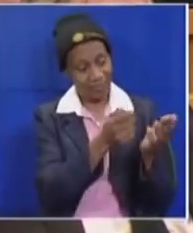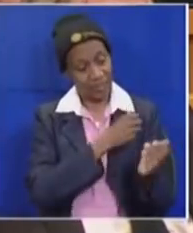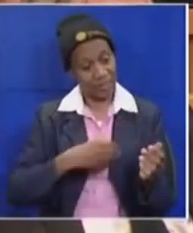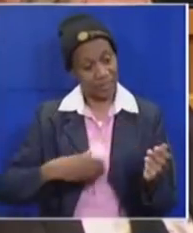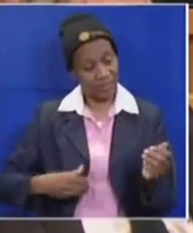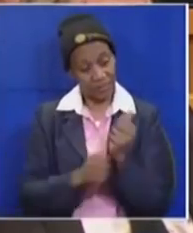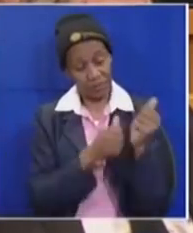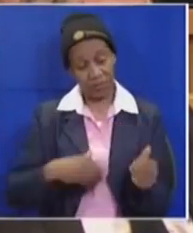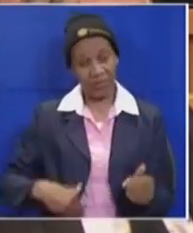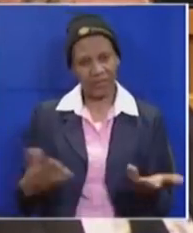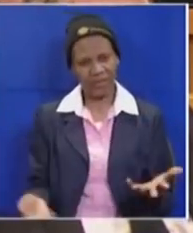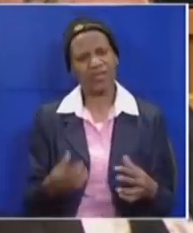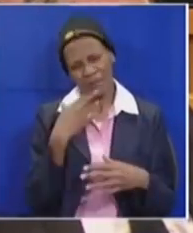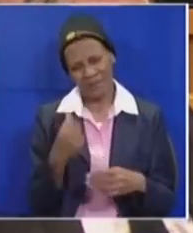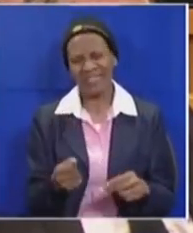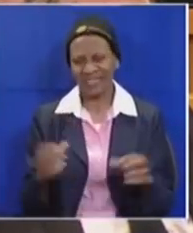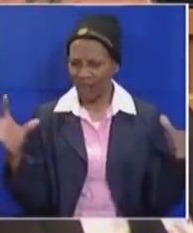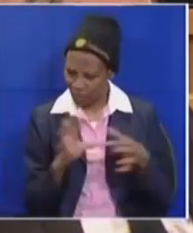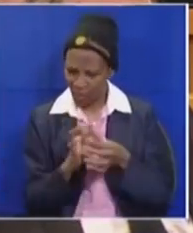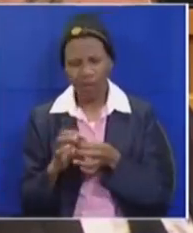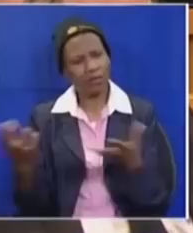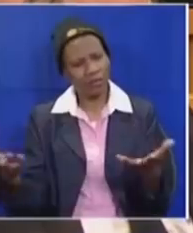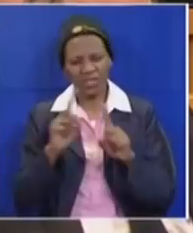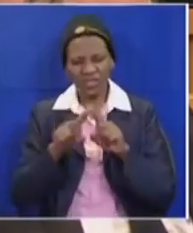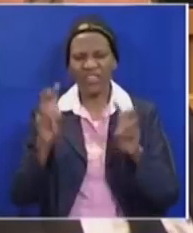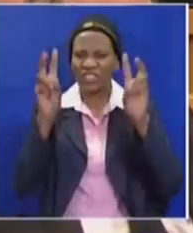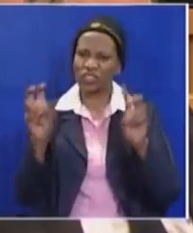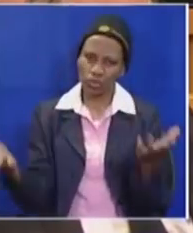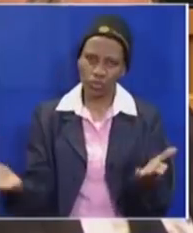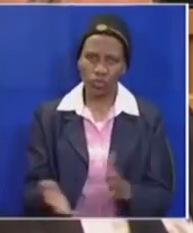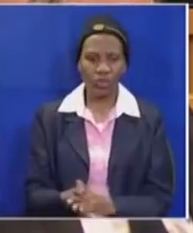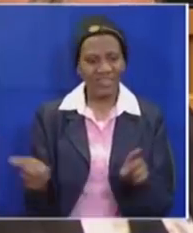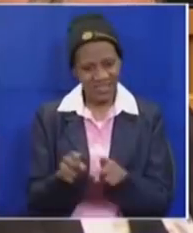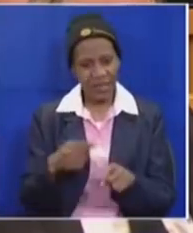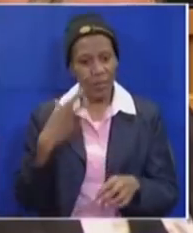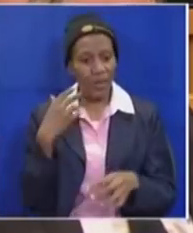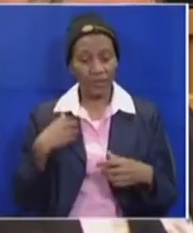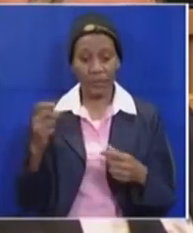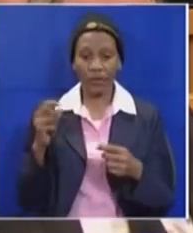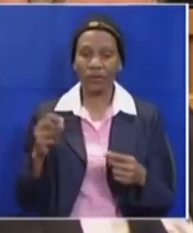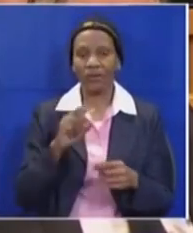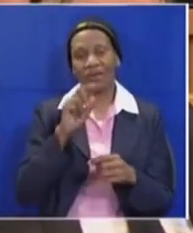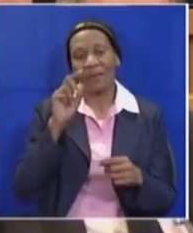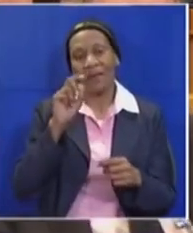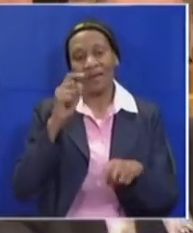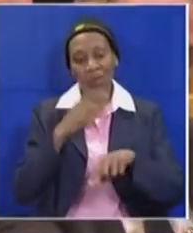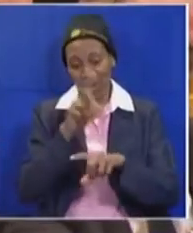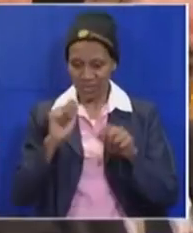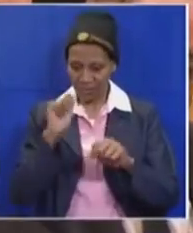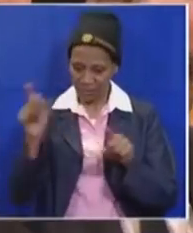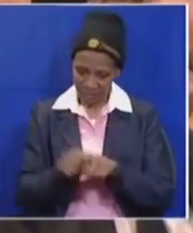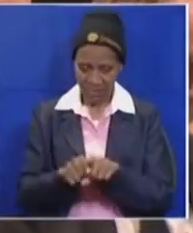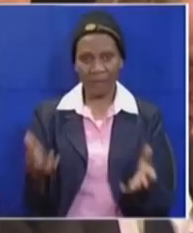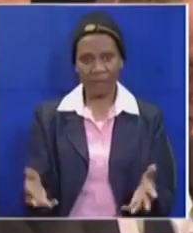to familiarize himself with matters that were raised and issues in our questions. Definitely, all his responses